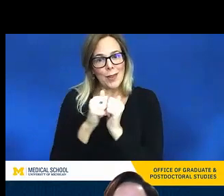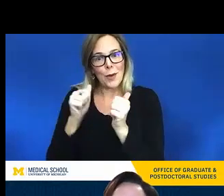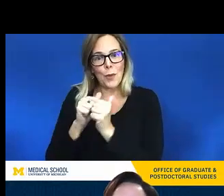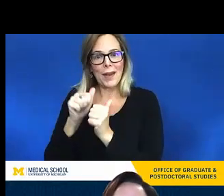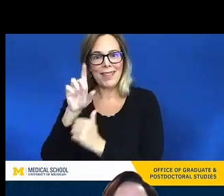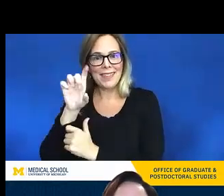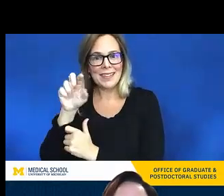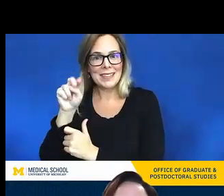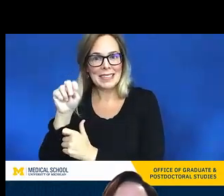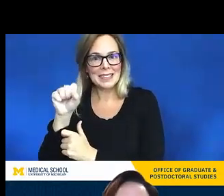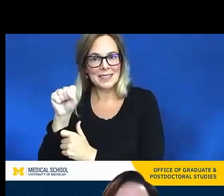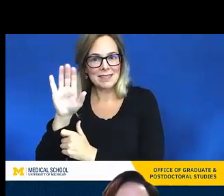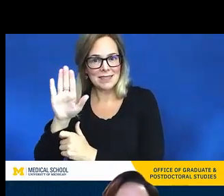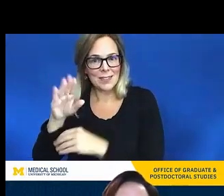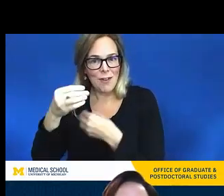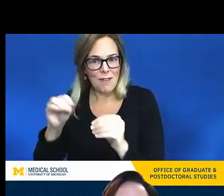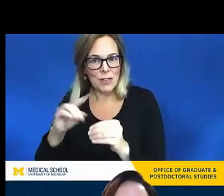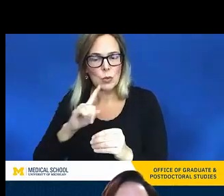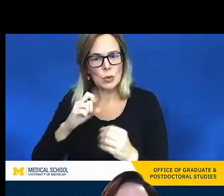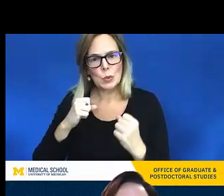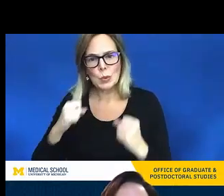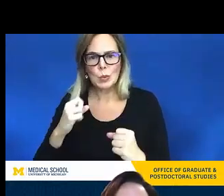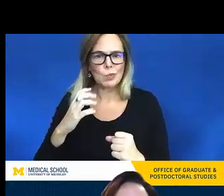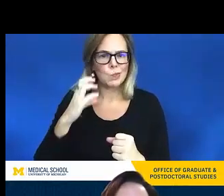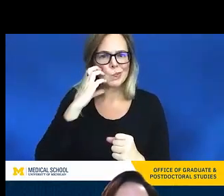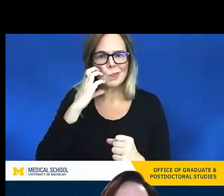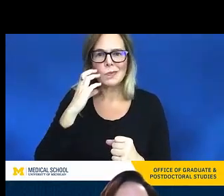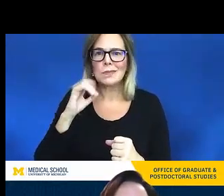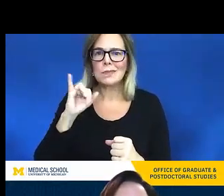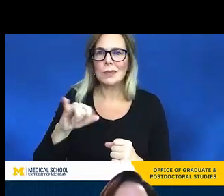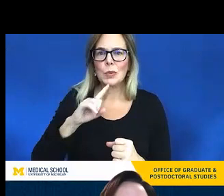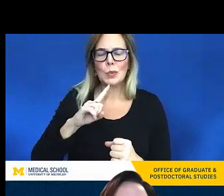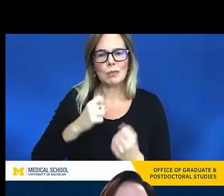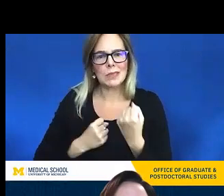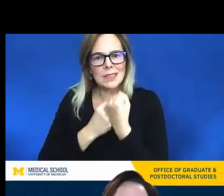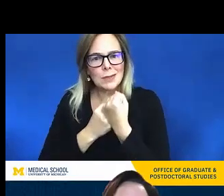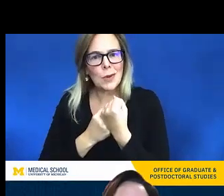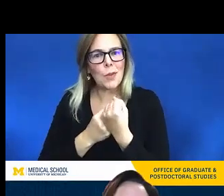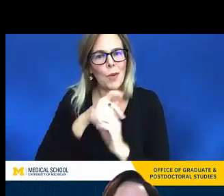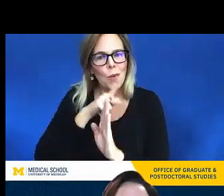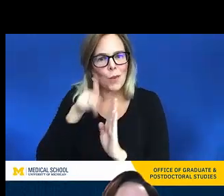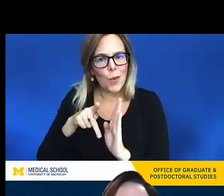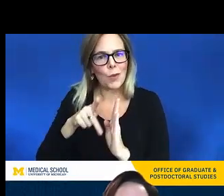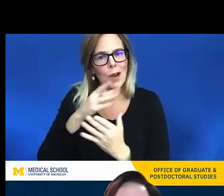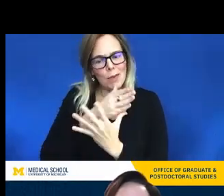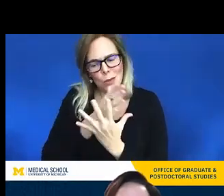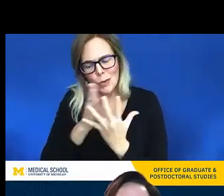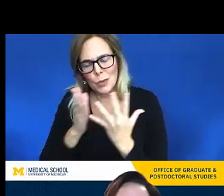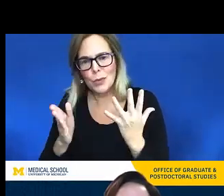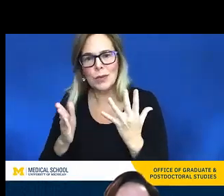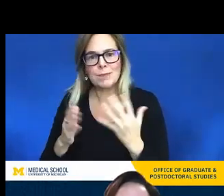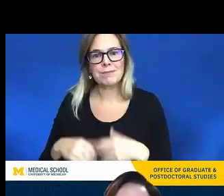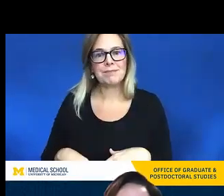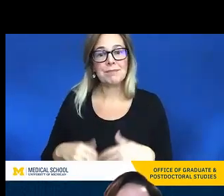really robust mental health and wellness support programming portfolio. And this includes 2